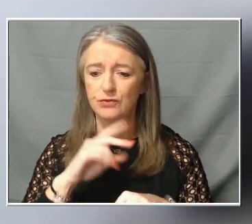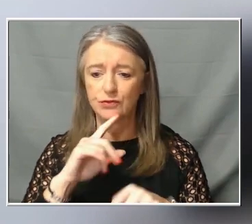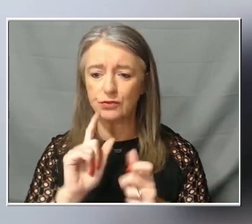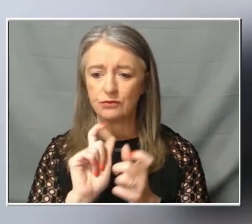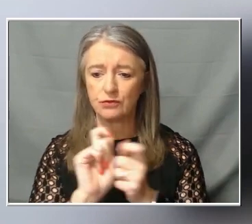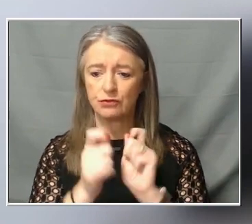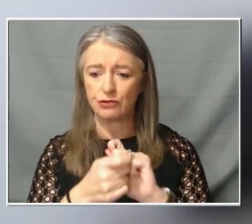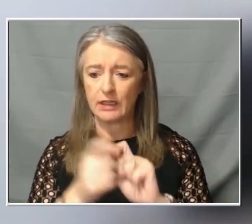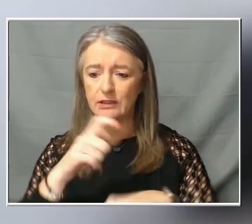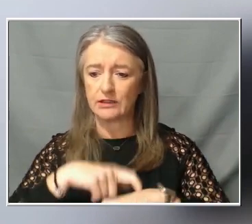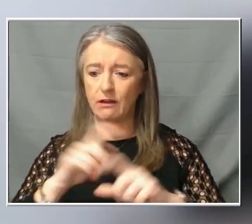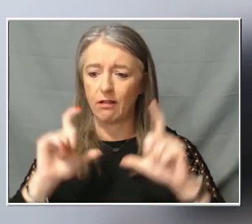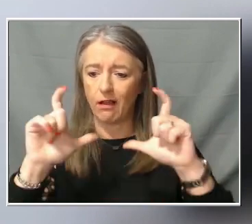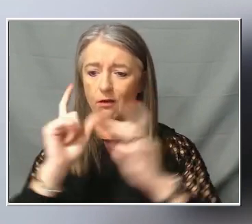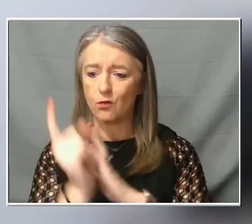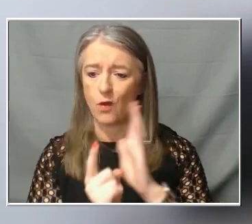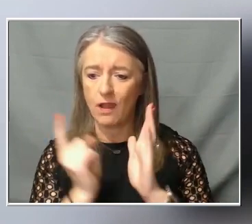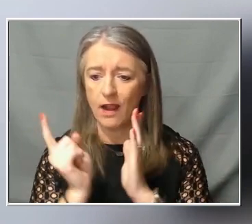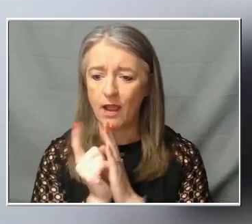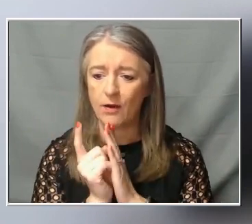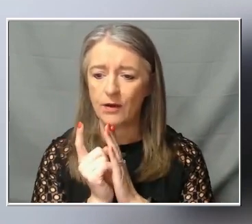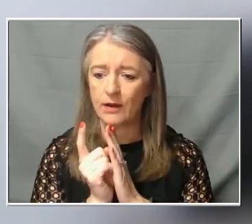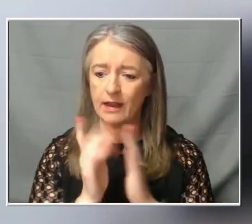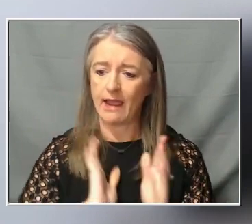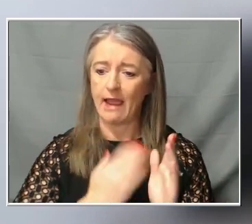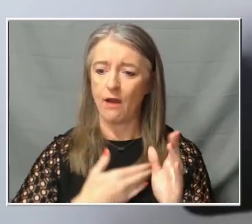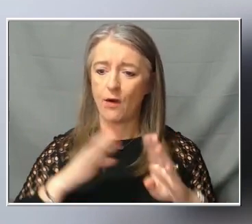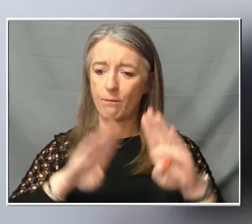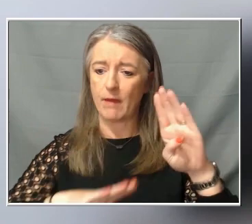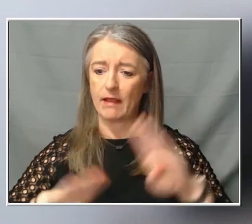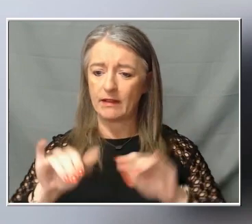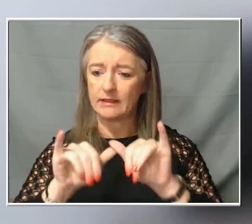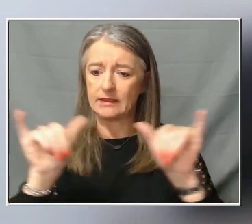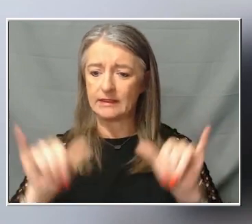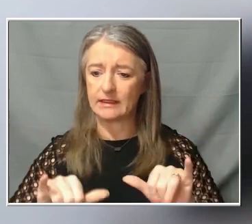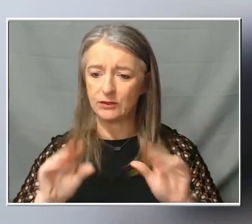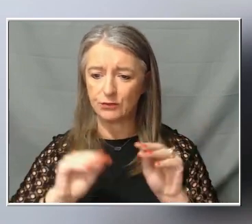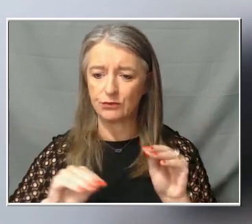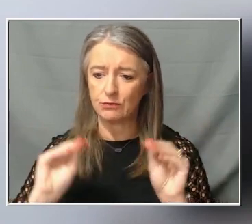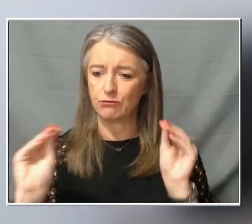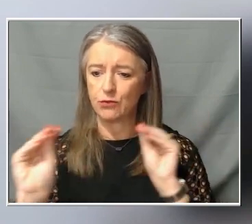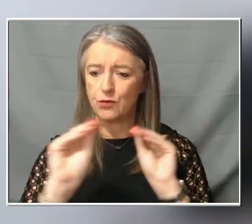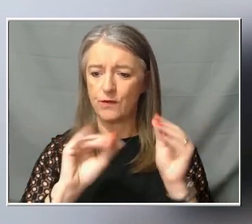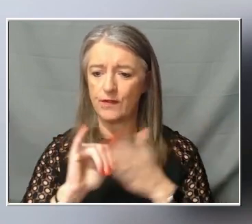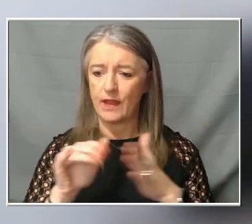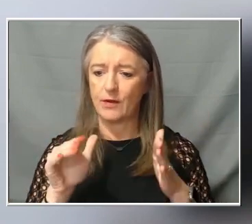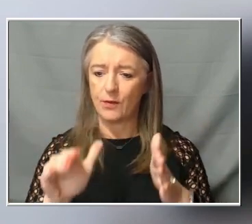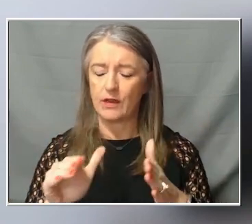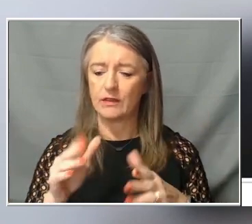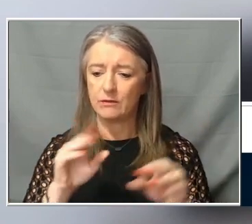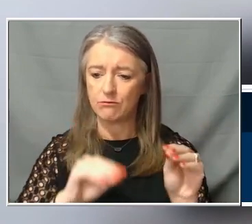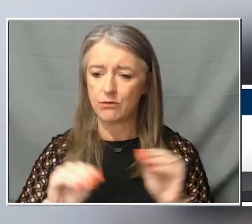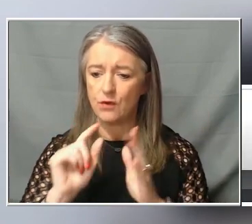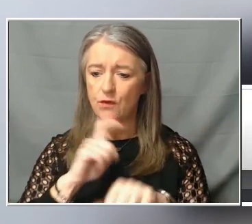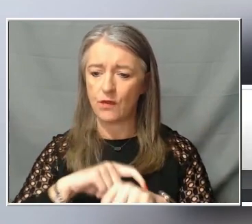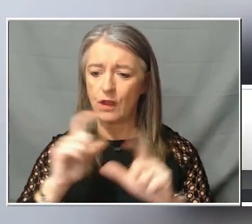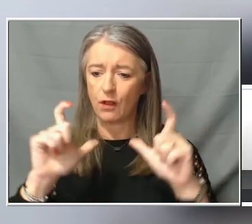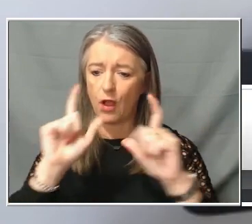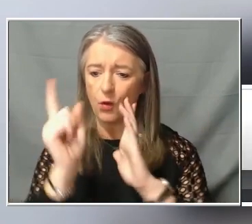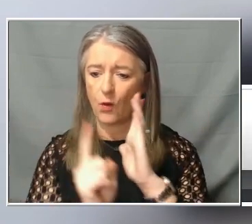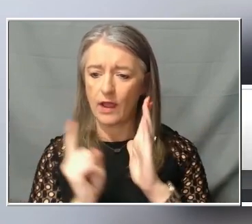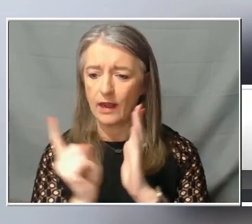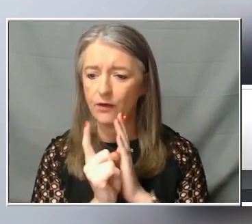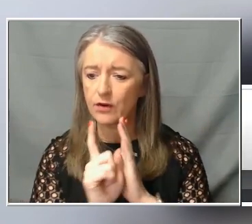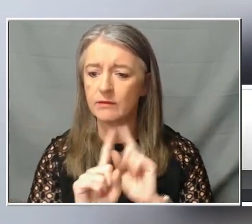hour, because our internal biological systems do not move like that. And so you would move the clock 1 hour, but